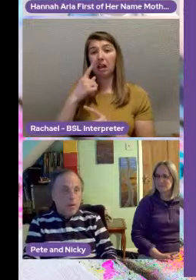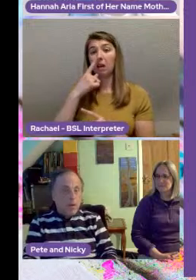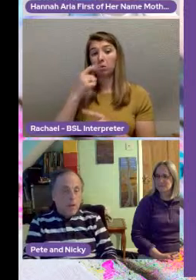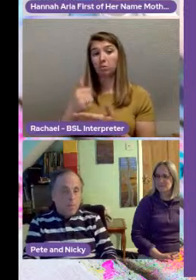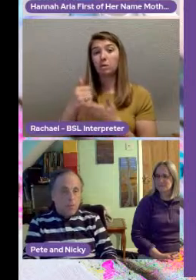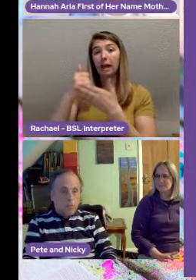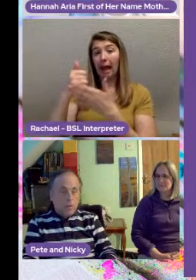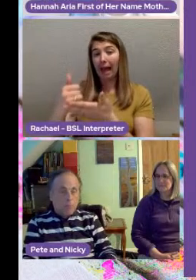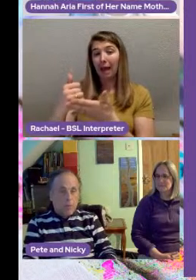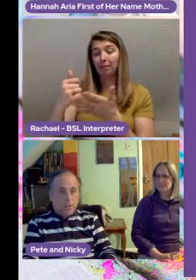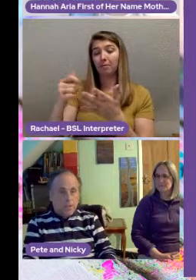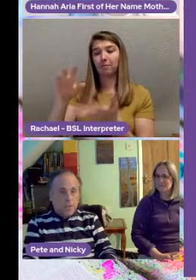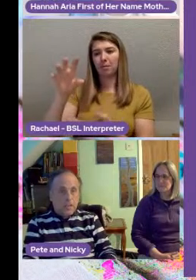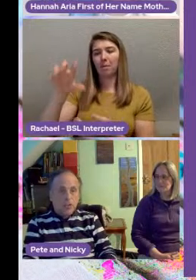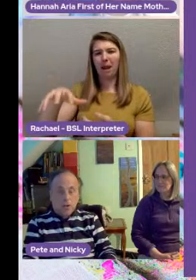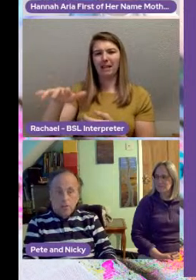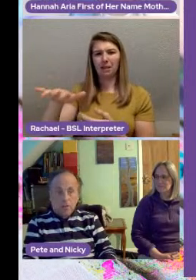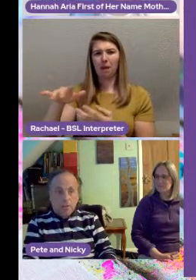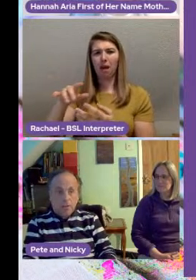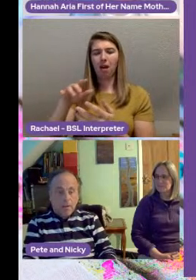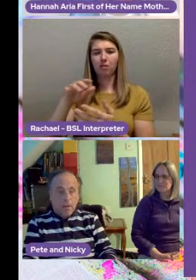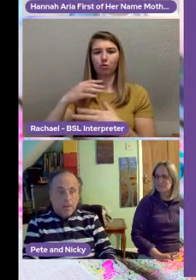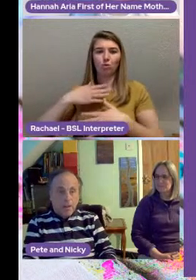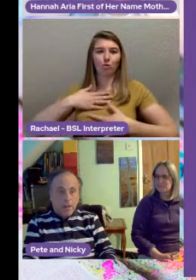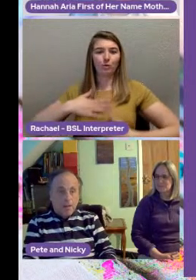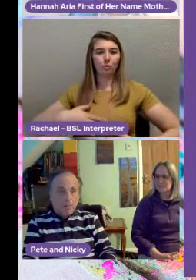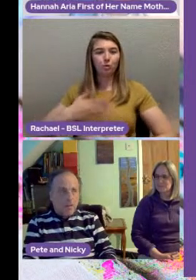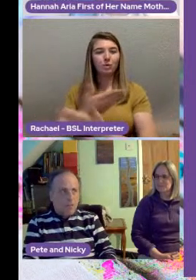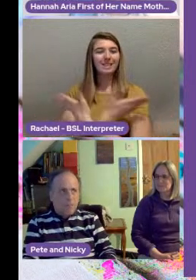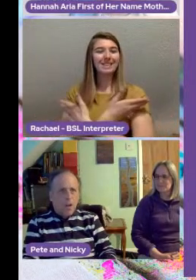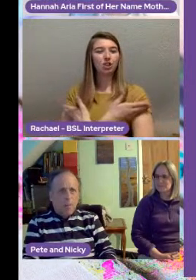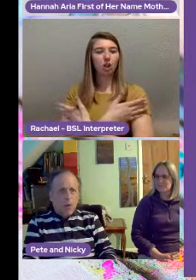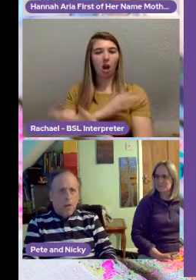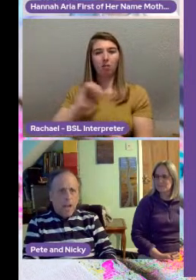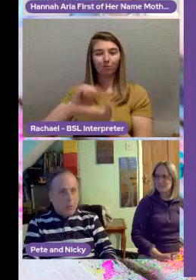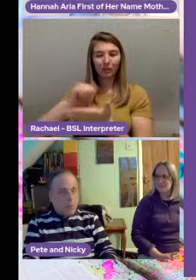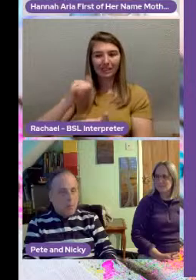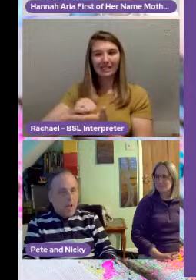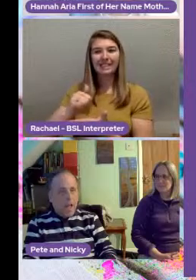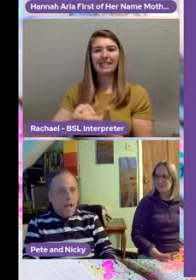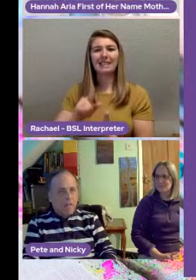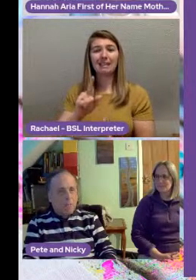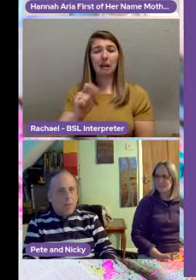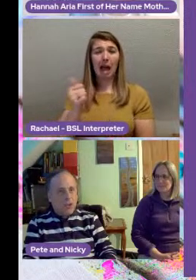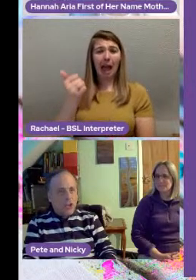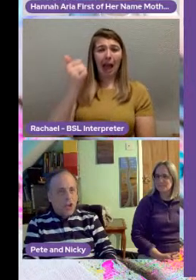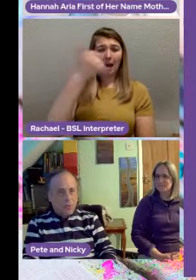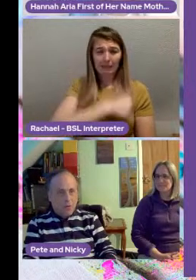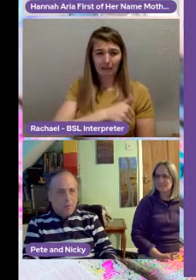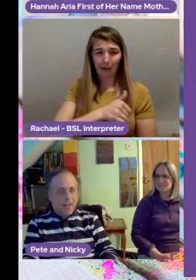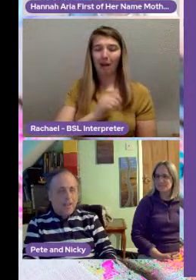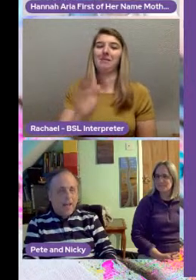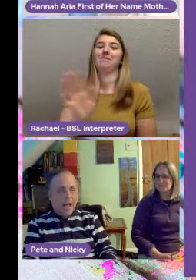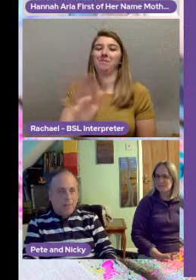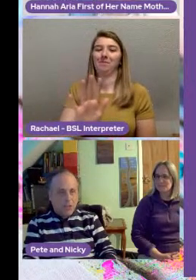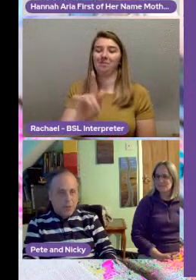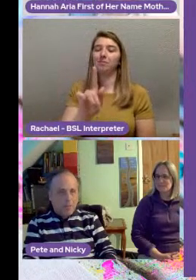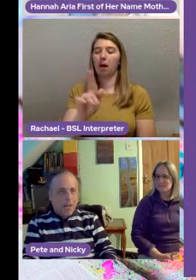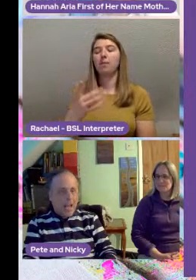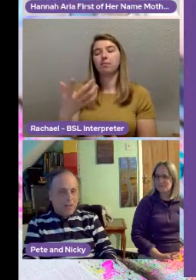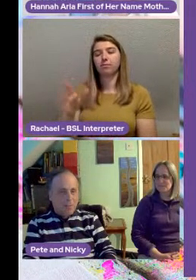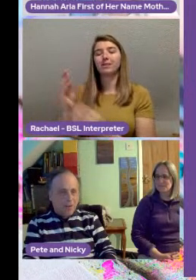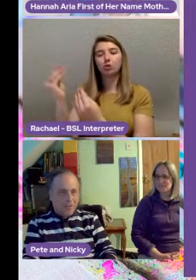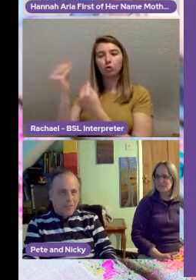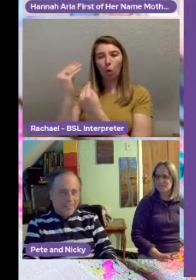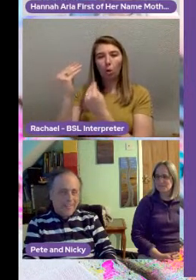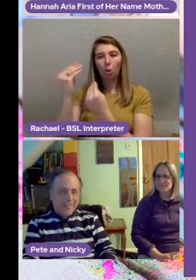when we were screen printing t-shirts. So no, I'm not an expert, but I have been shown how to